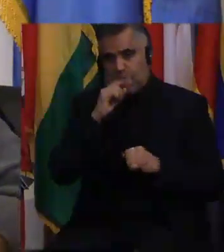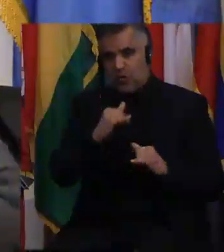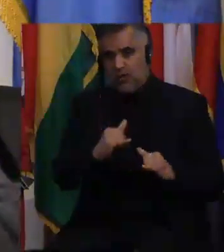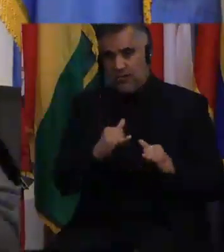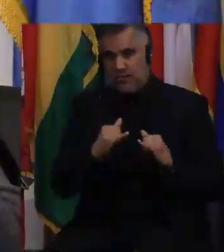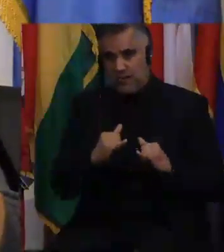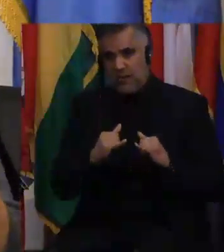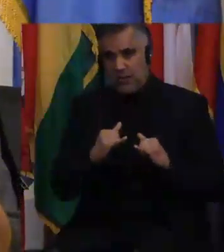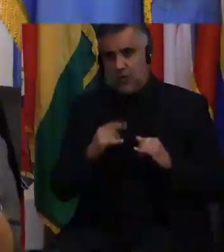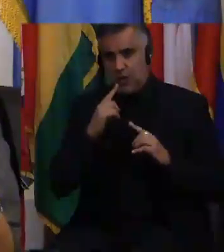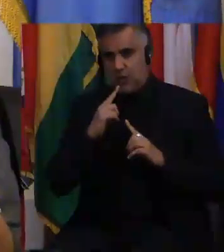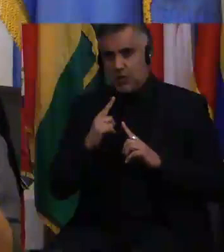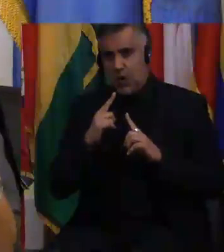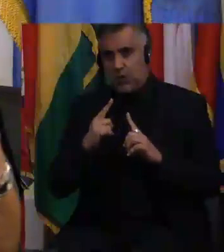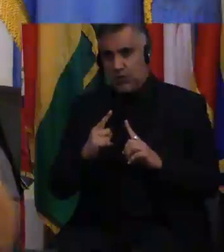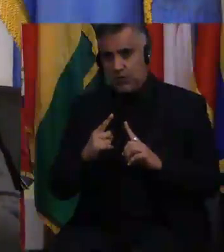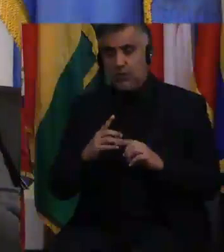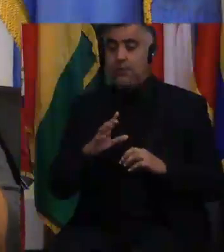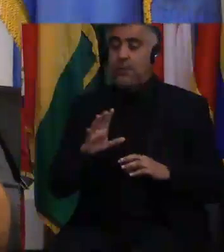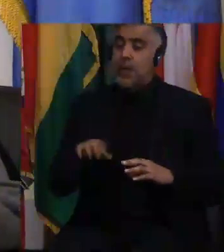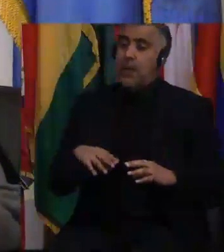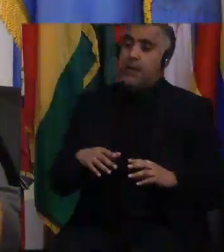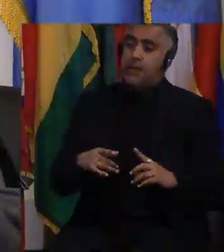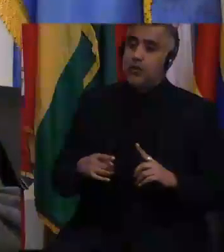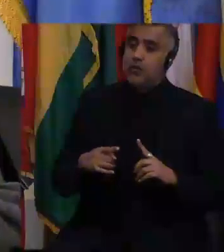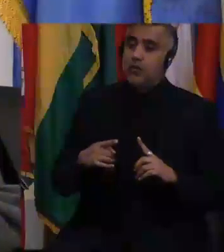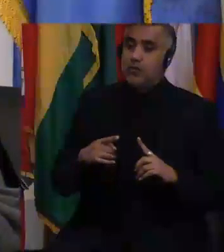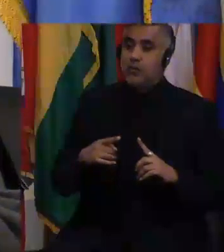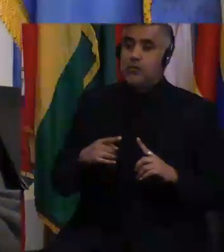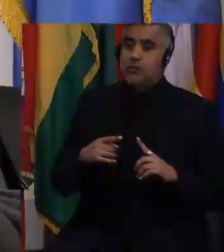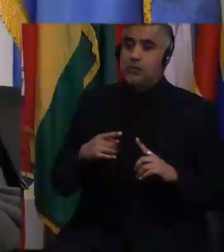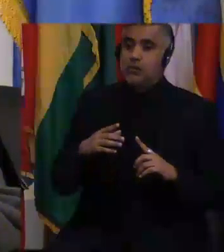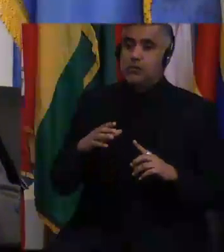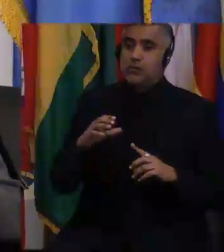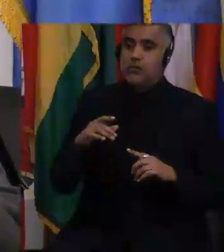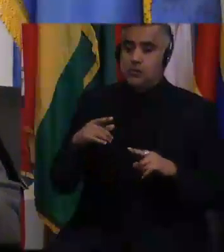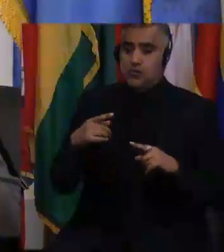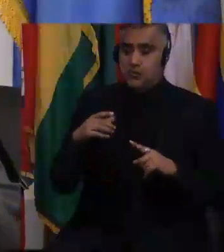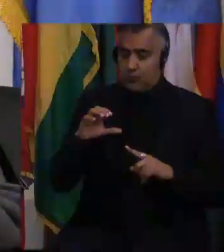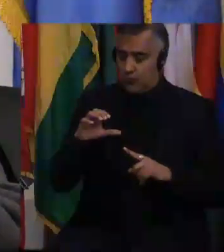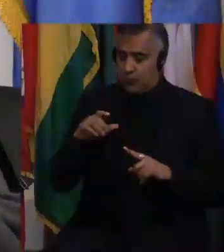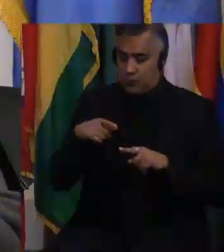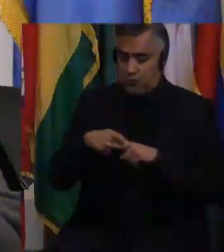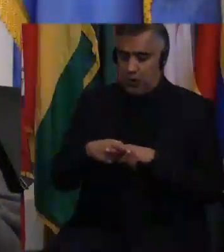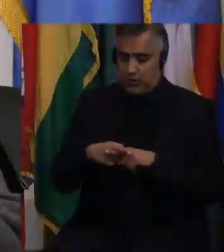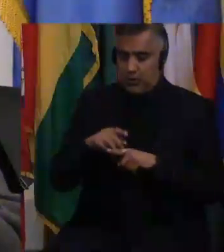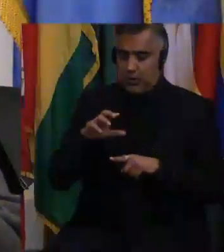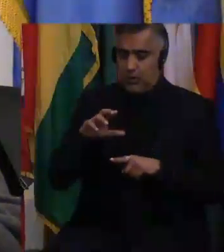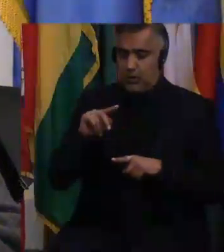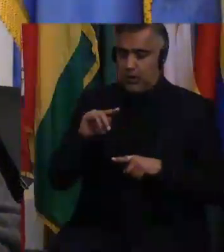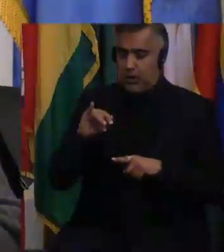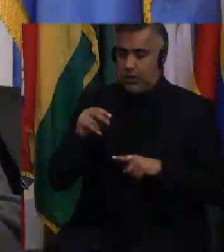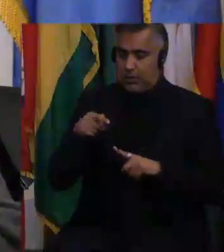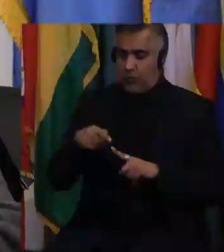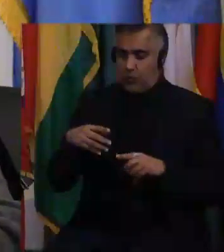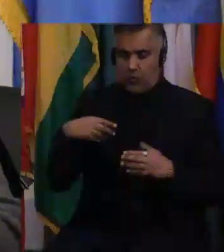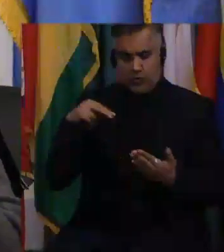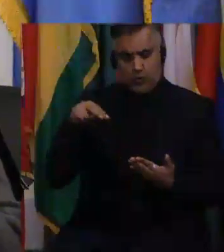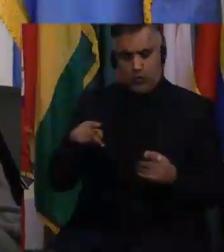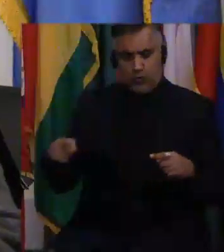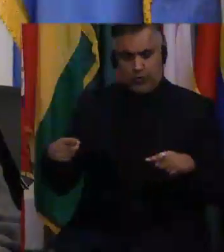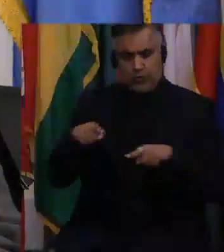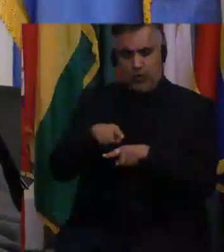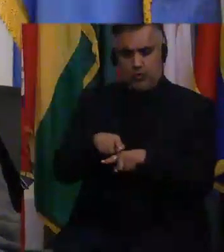similar causes. And if there are cross-cutting points, we should look at where these cross-cutting points are and